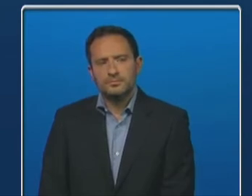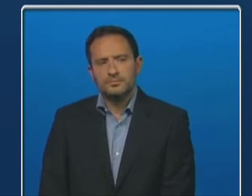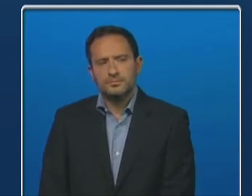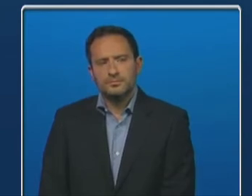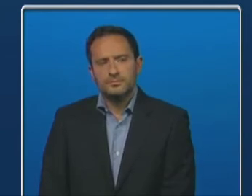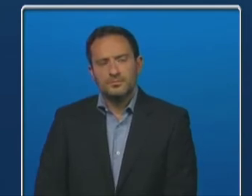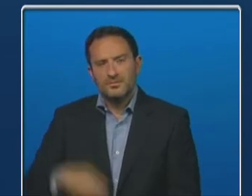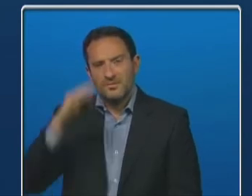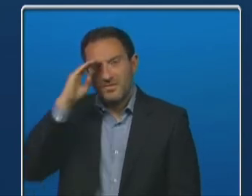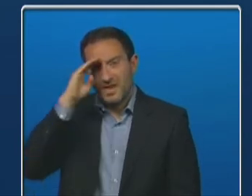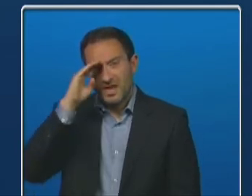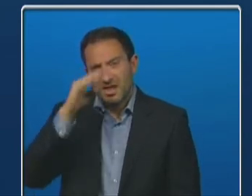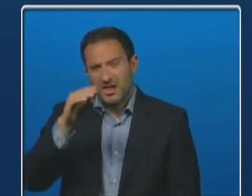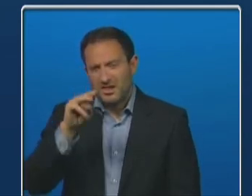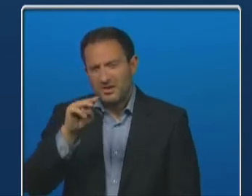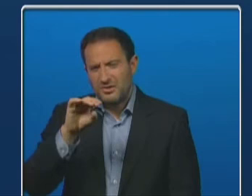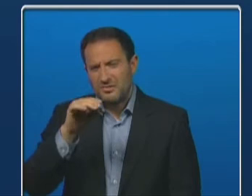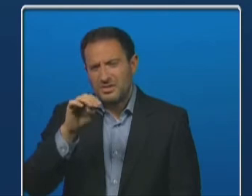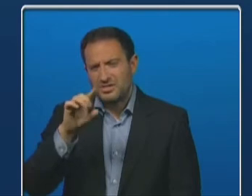Are you there, Michelle?